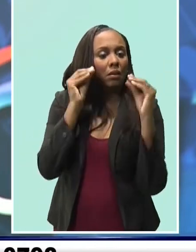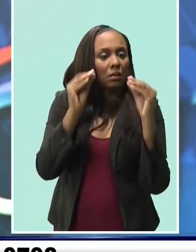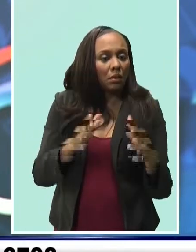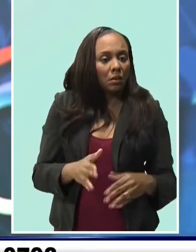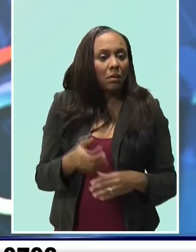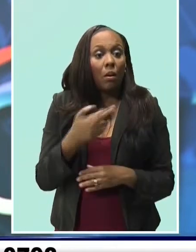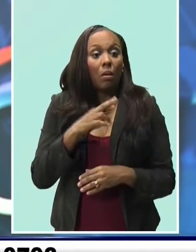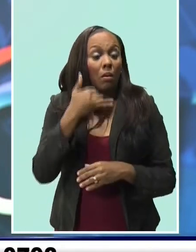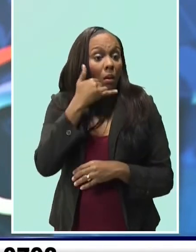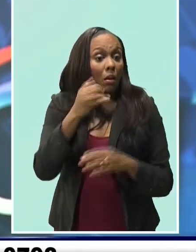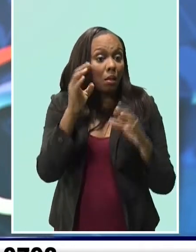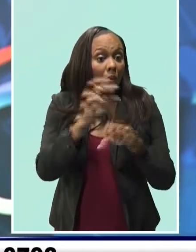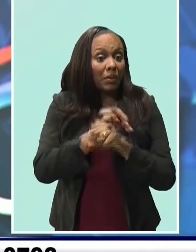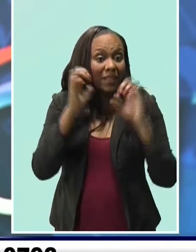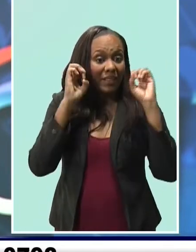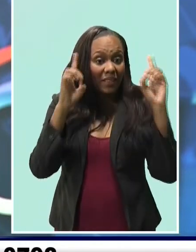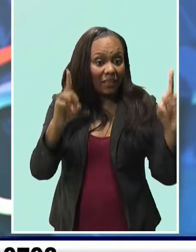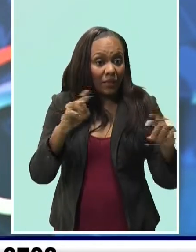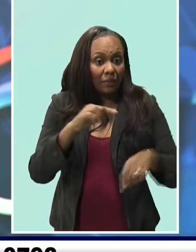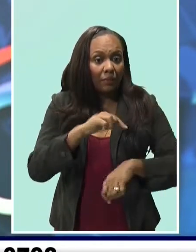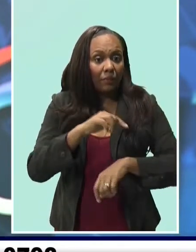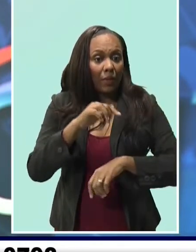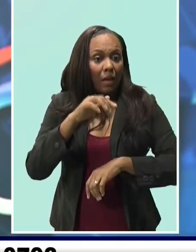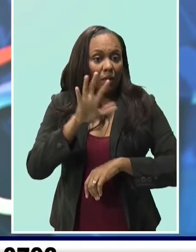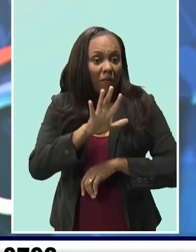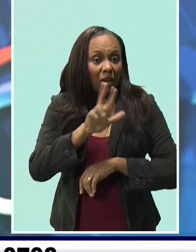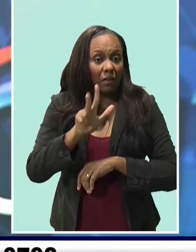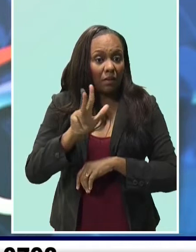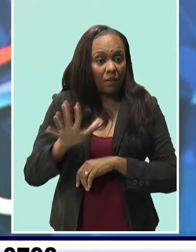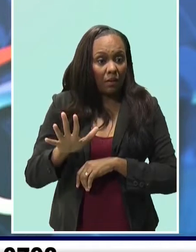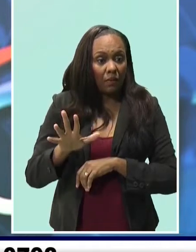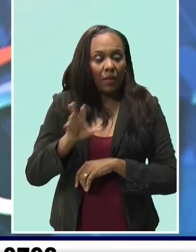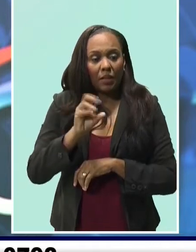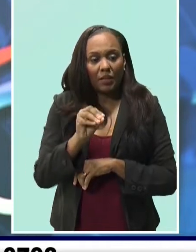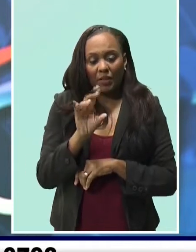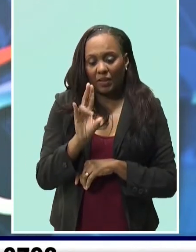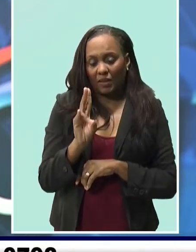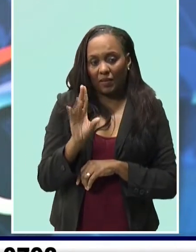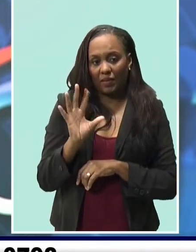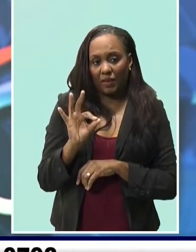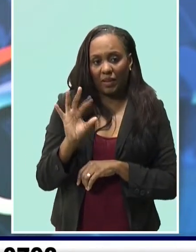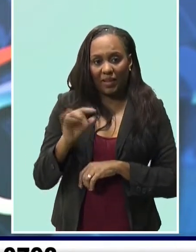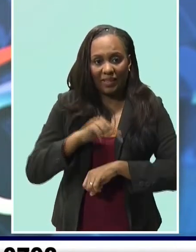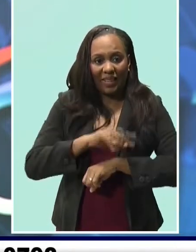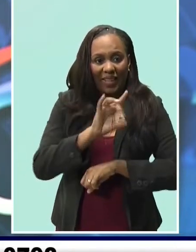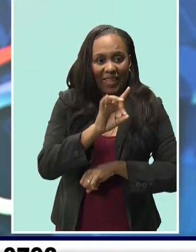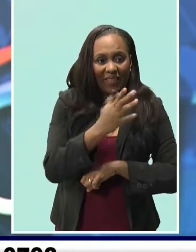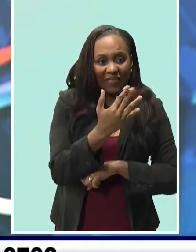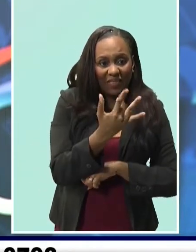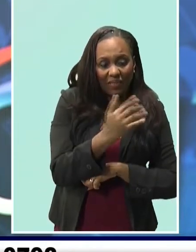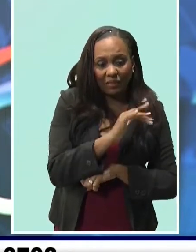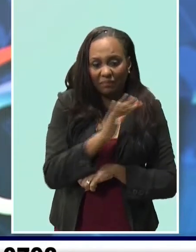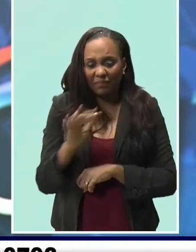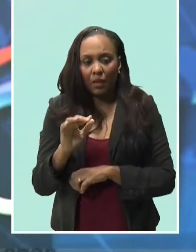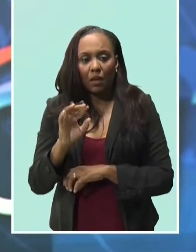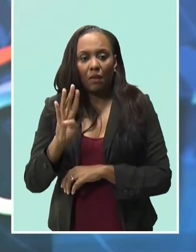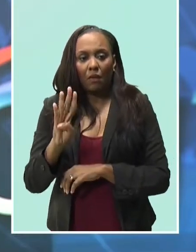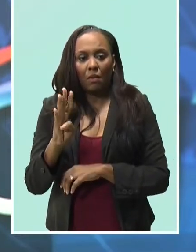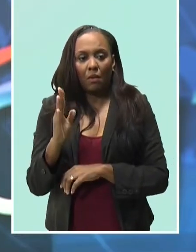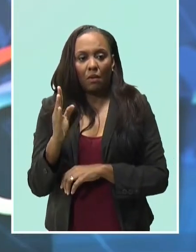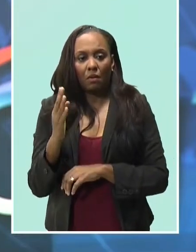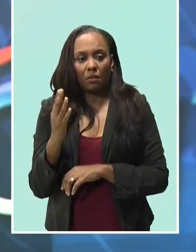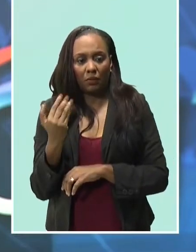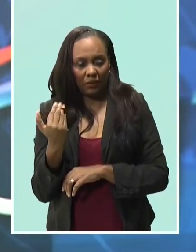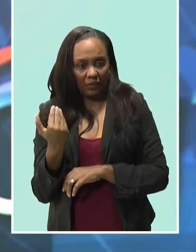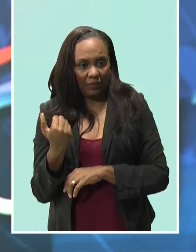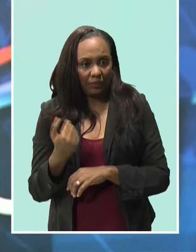at 535-0798 between 8:15 a.m. and 4:30 p.m. Now, while most